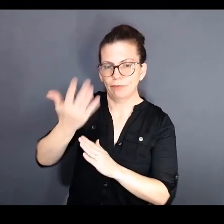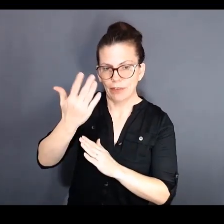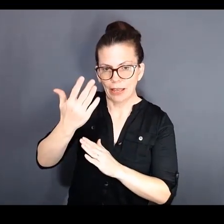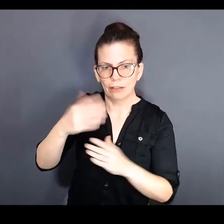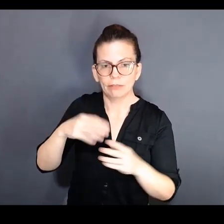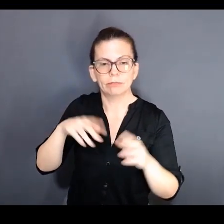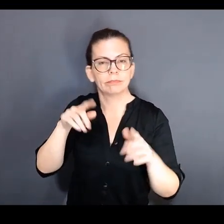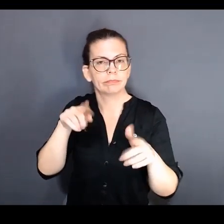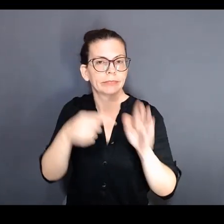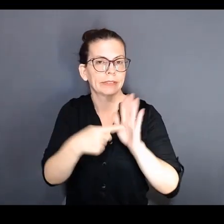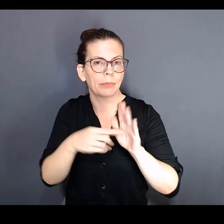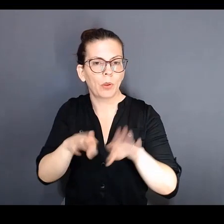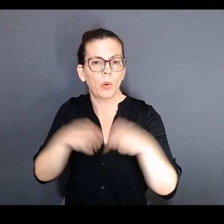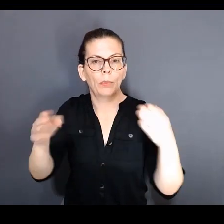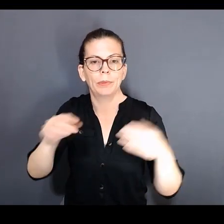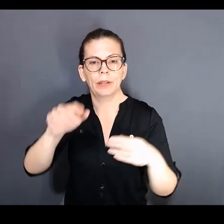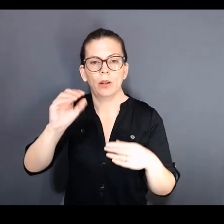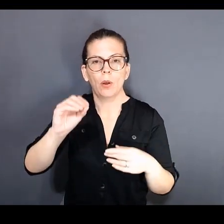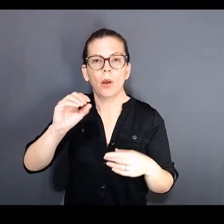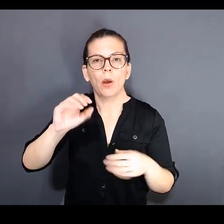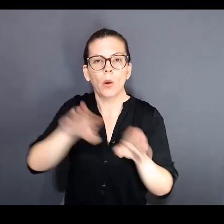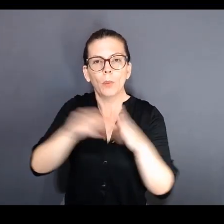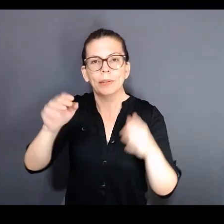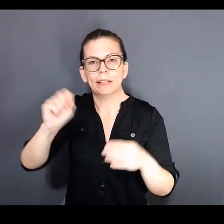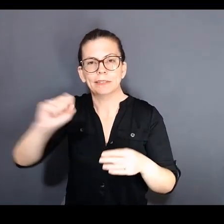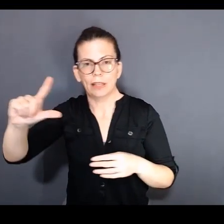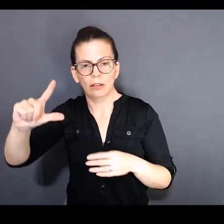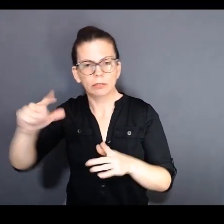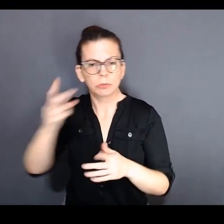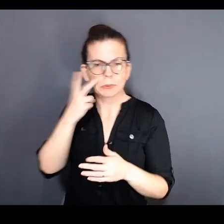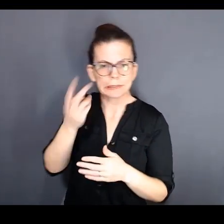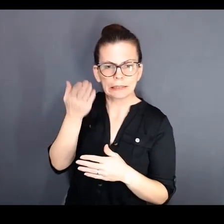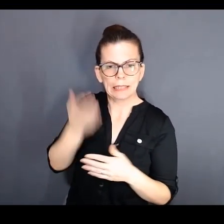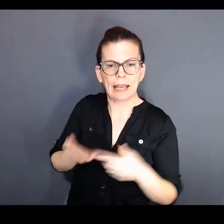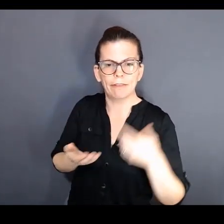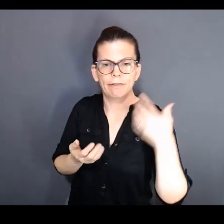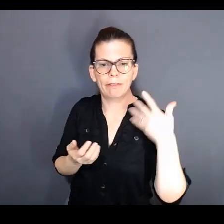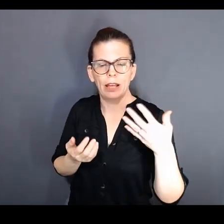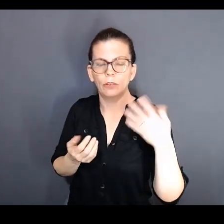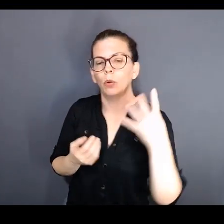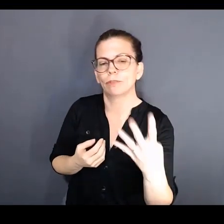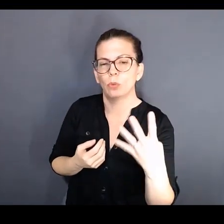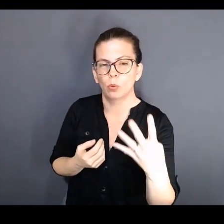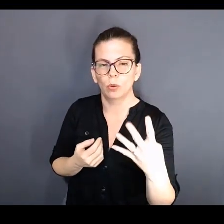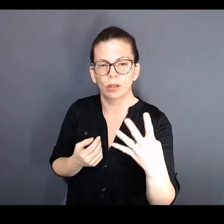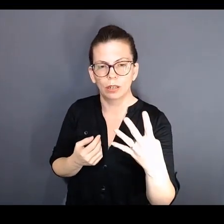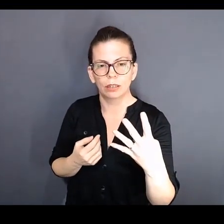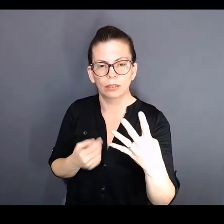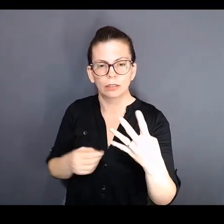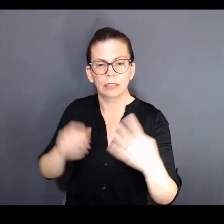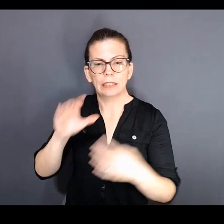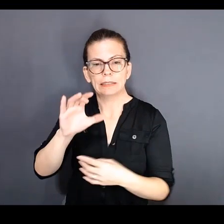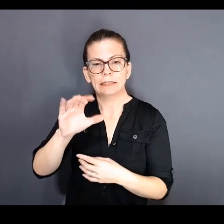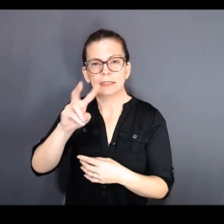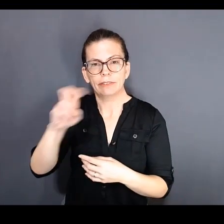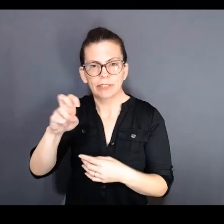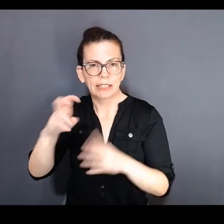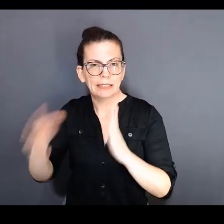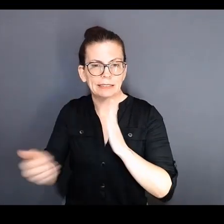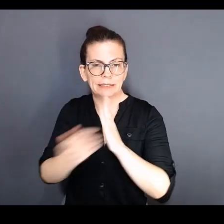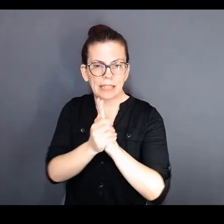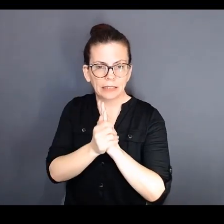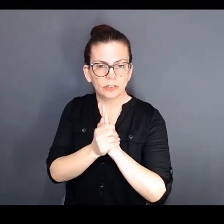we identify these top 5 packages. For example, OpenSSL. If I click on OpenSSL, you'll see that it has 5 or